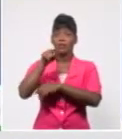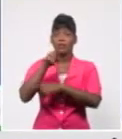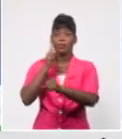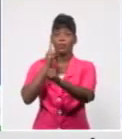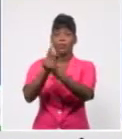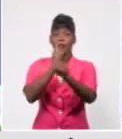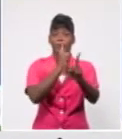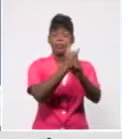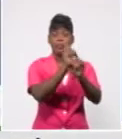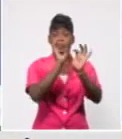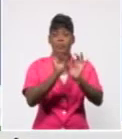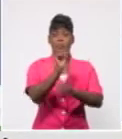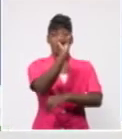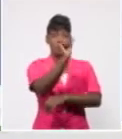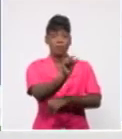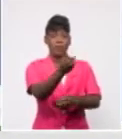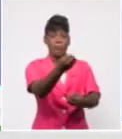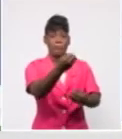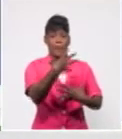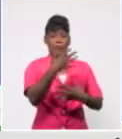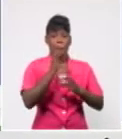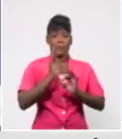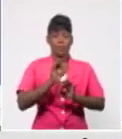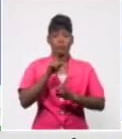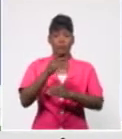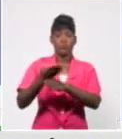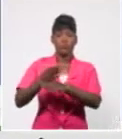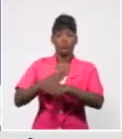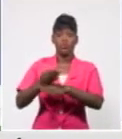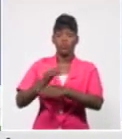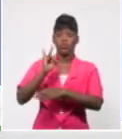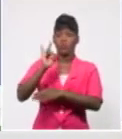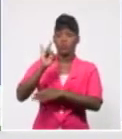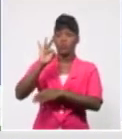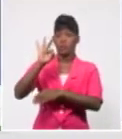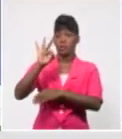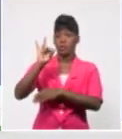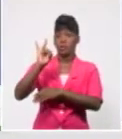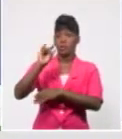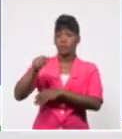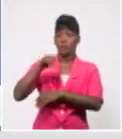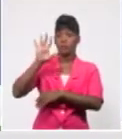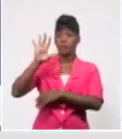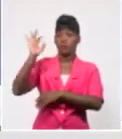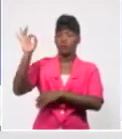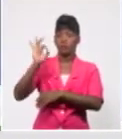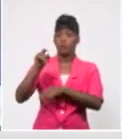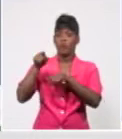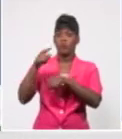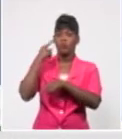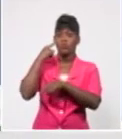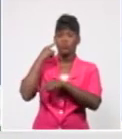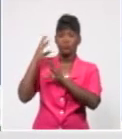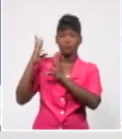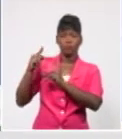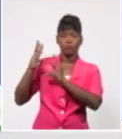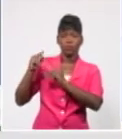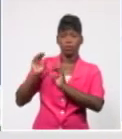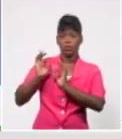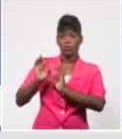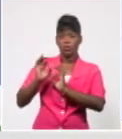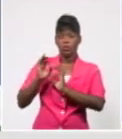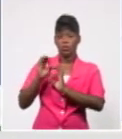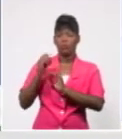41, the 49.5%, are female. There are no significant differences in this regard.